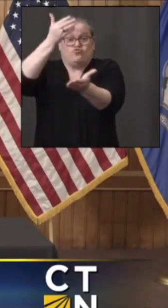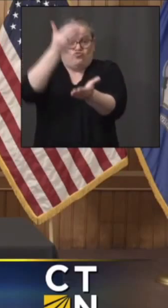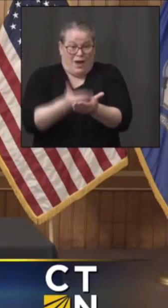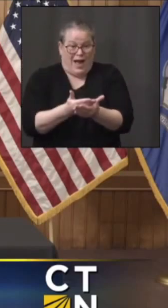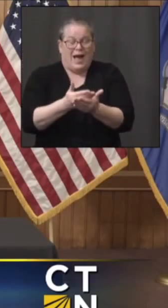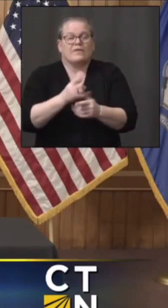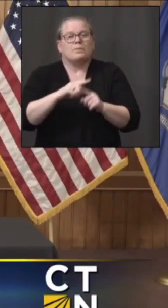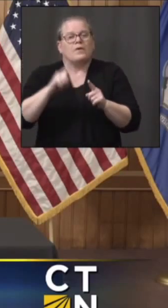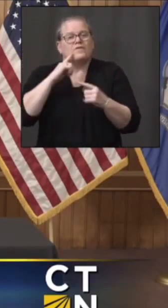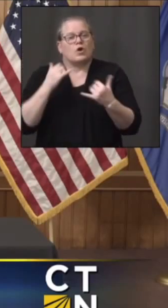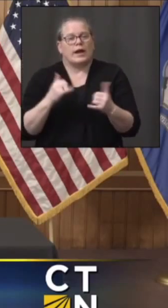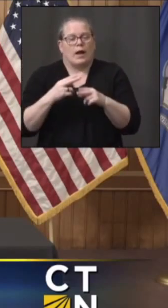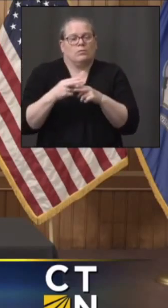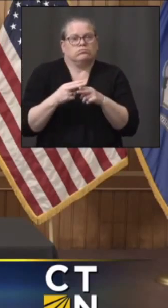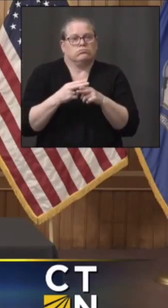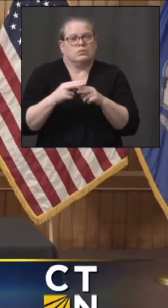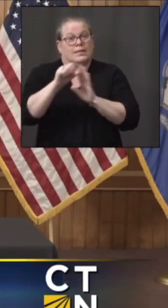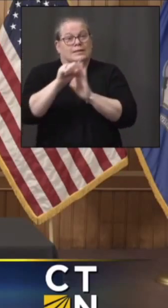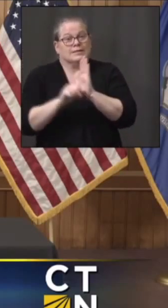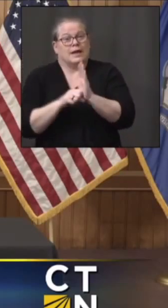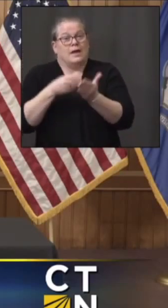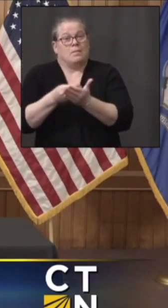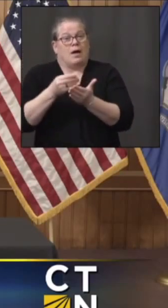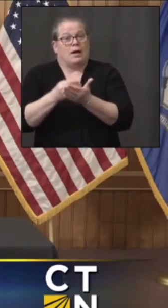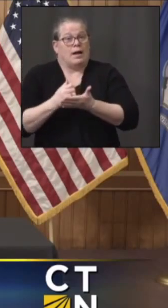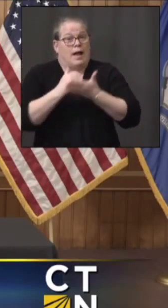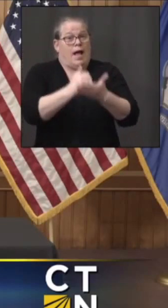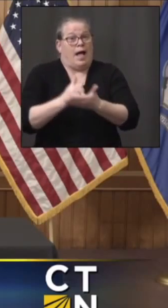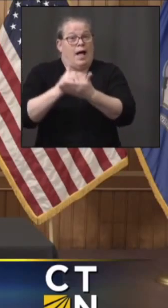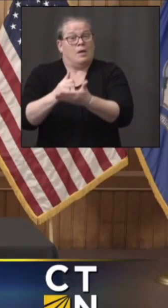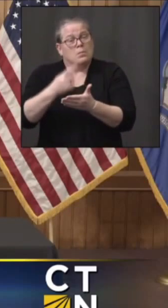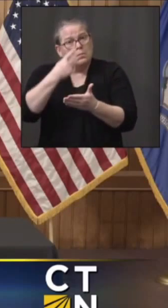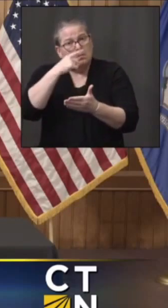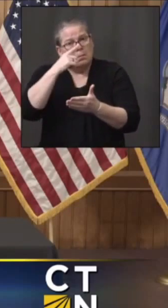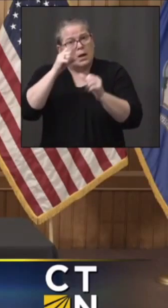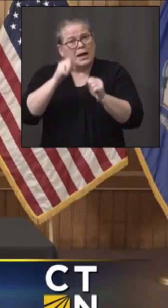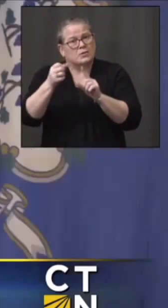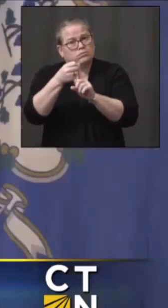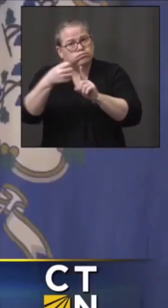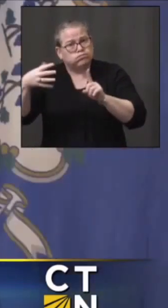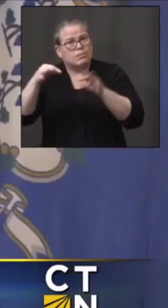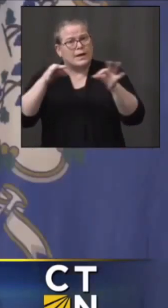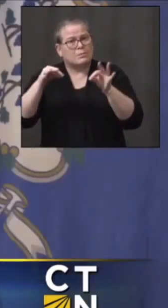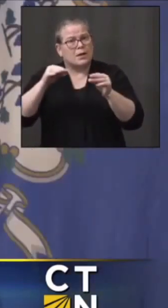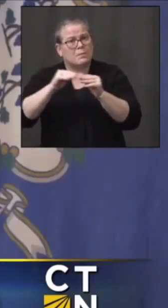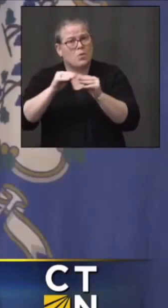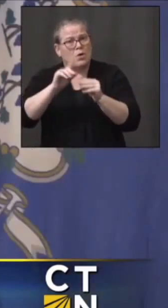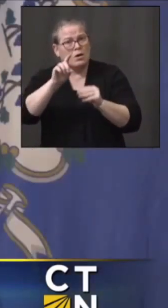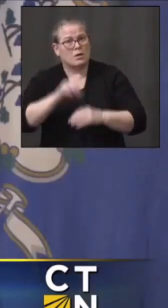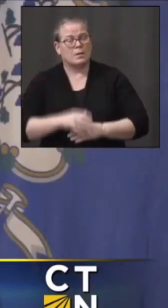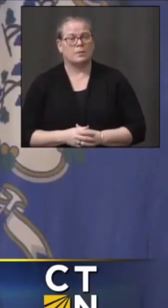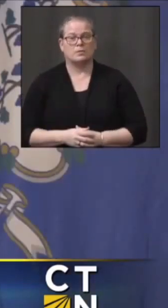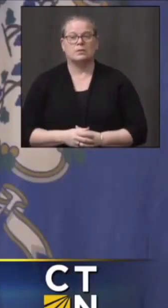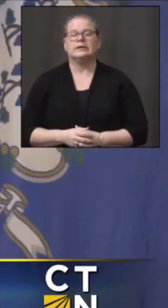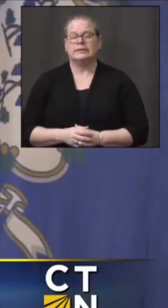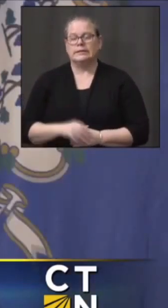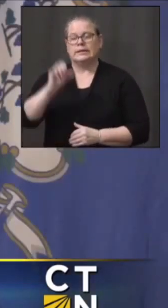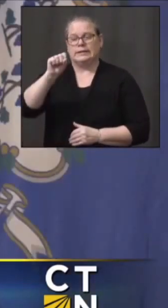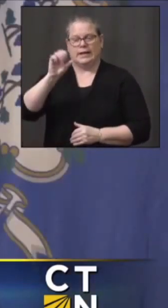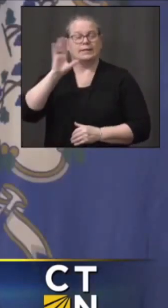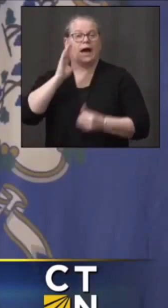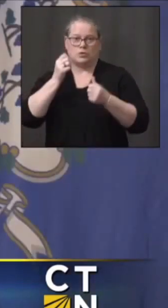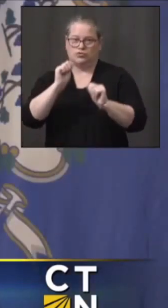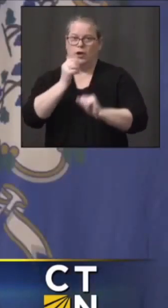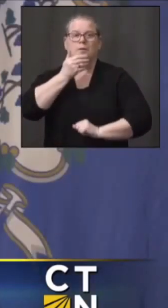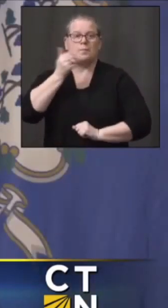us a little more on what's happening with that? Yeah, Paul, we're going to try and do our best. But let me tell you,